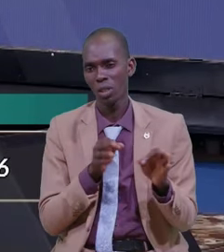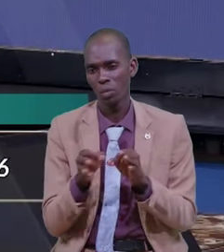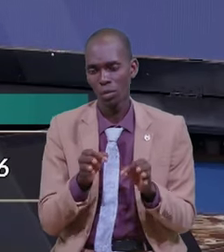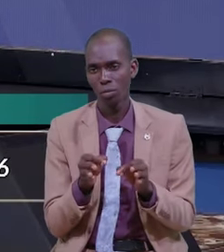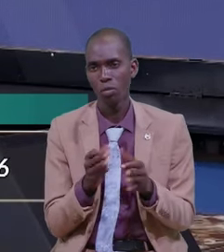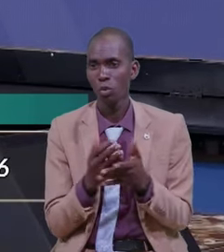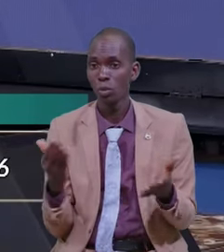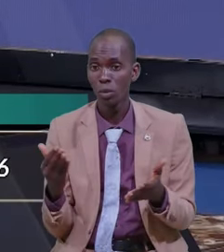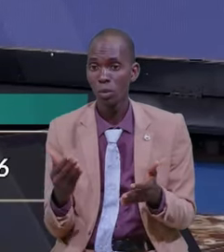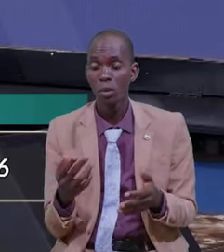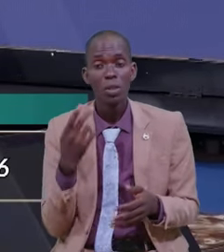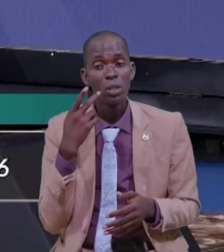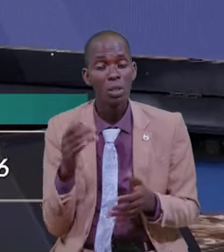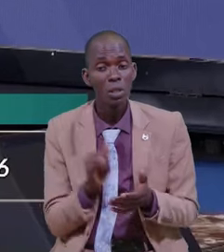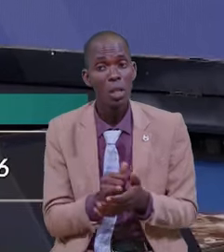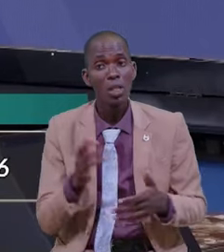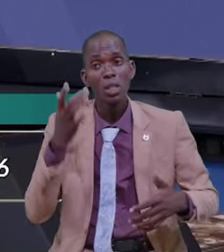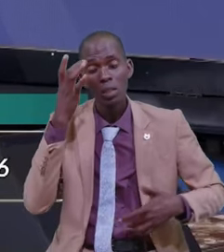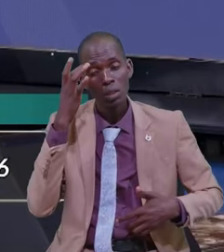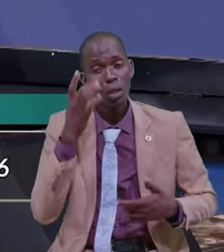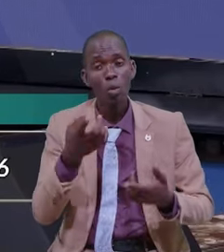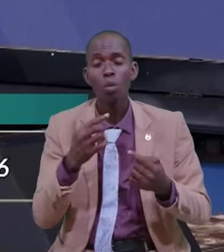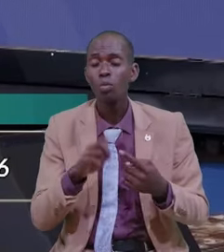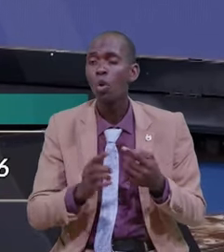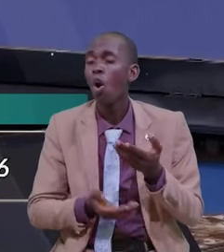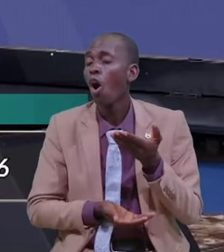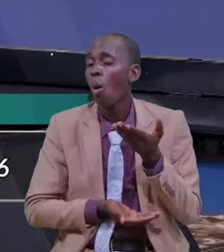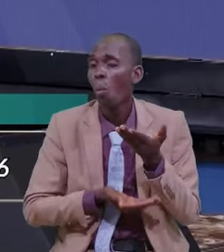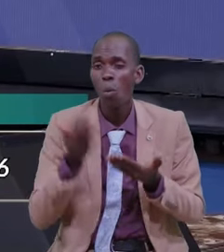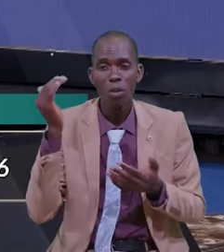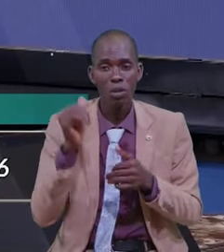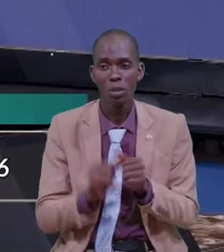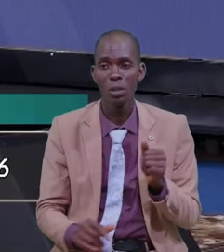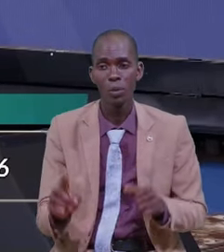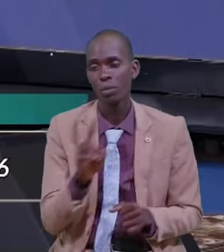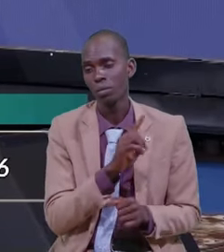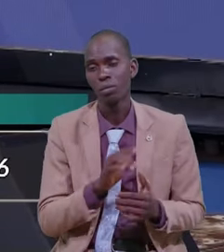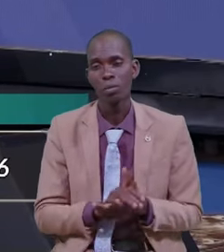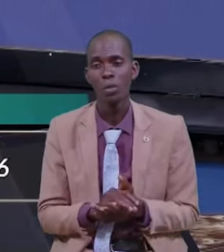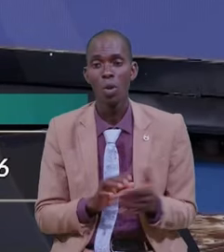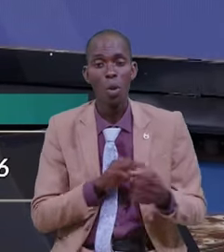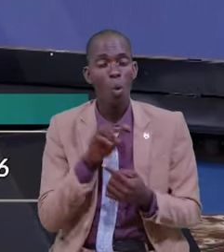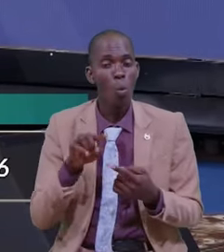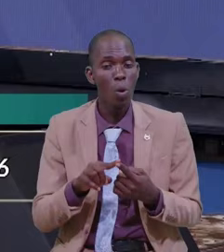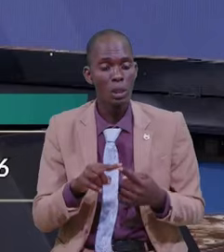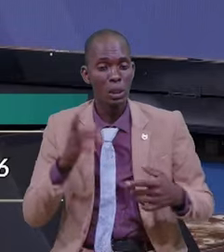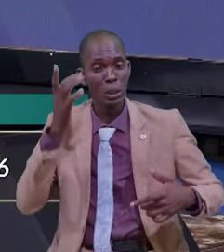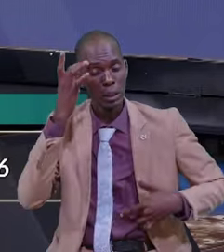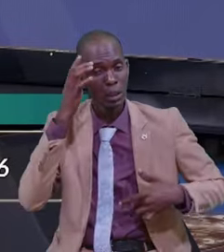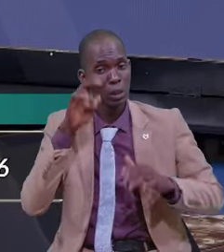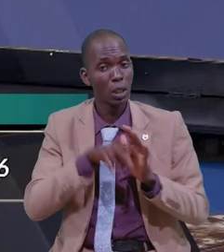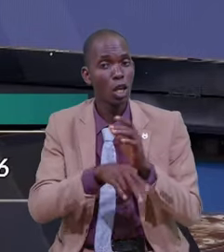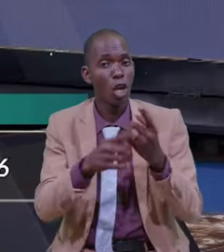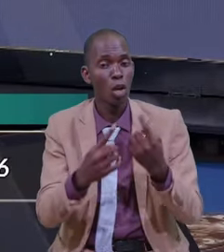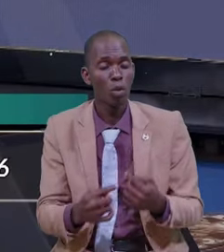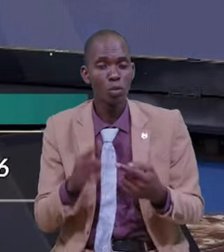to almost everyone. When sickness comes to a person that